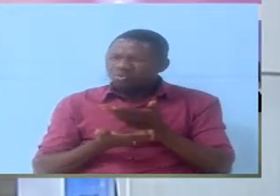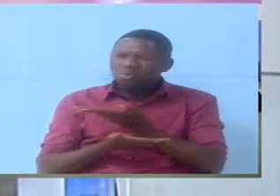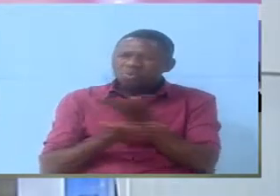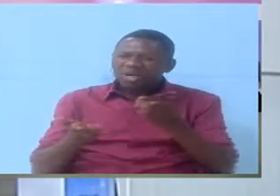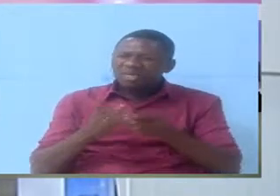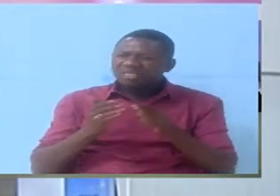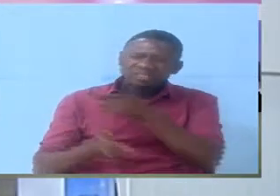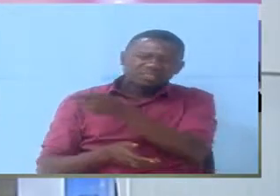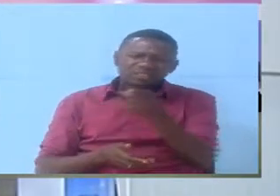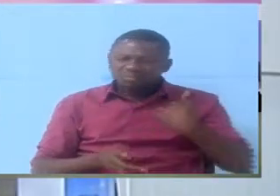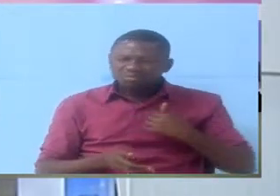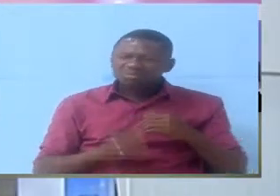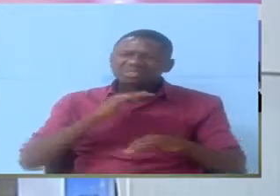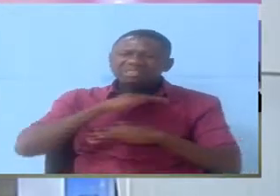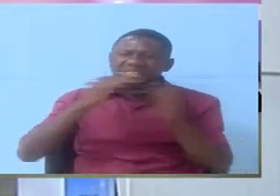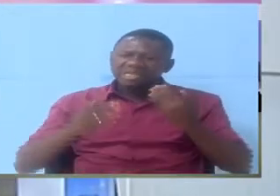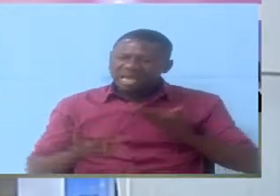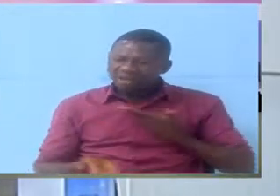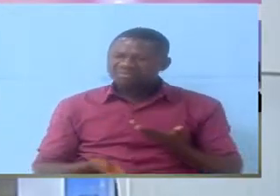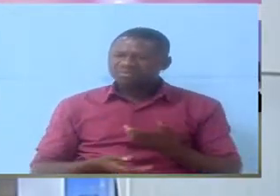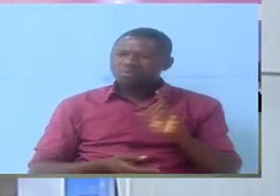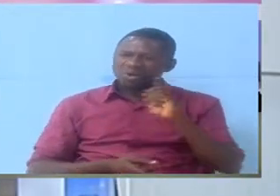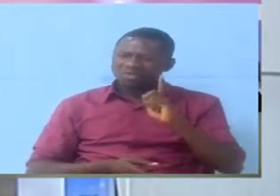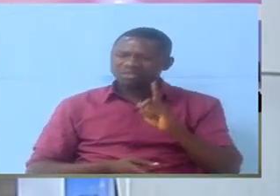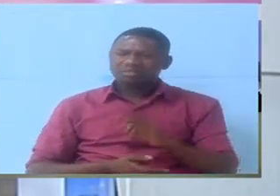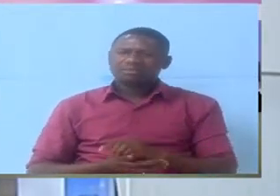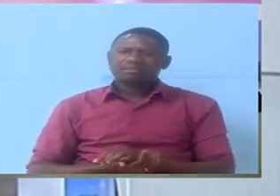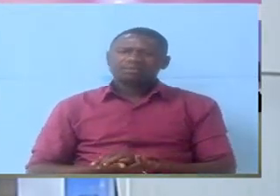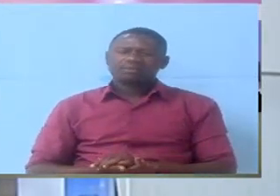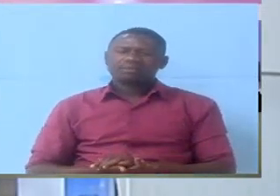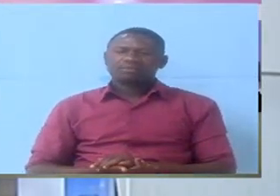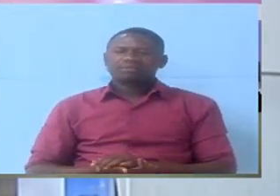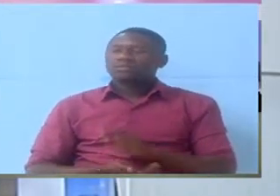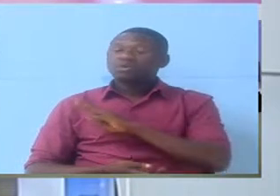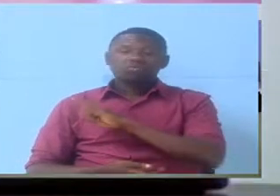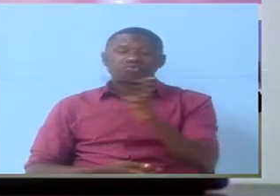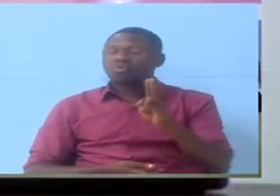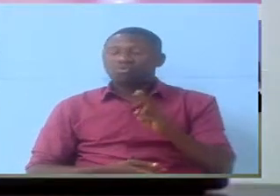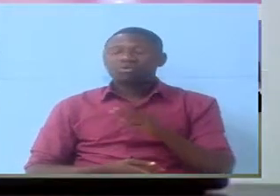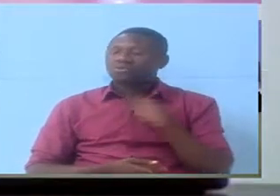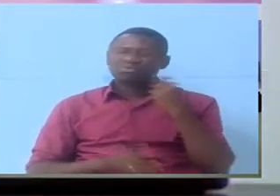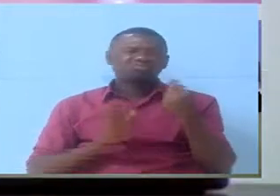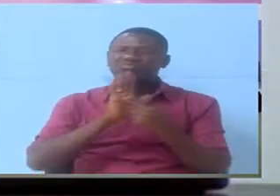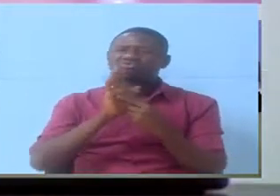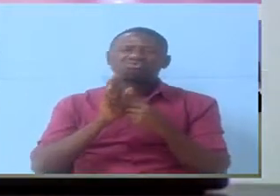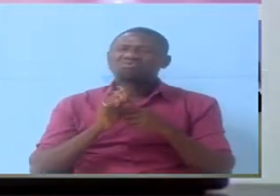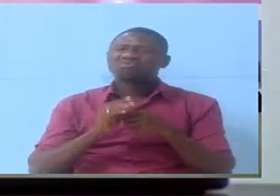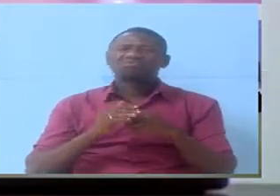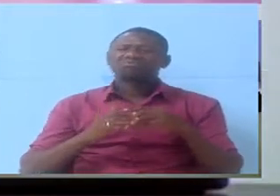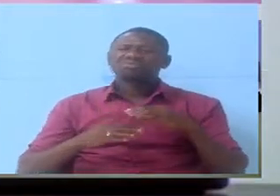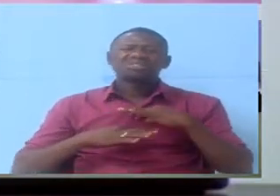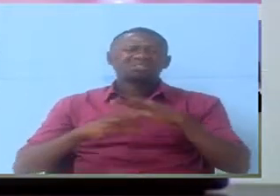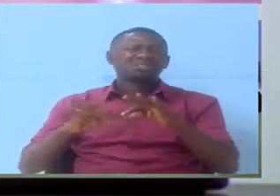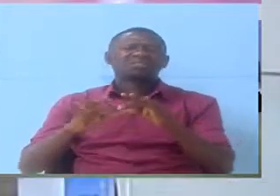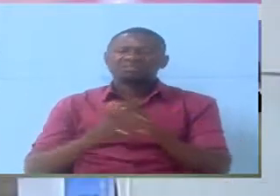at all, counsel. Manke friend counsel. Did he look indifferent? For